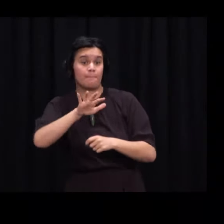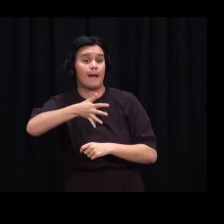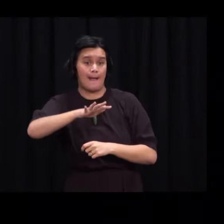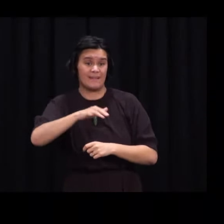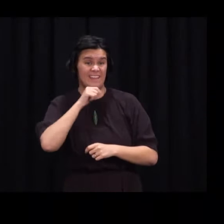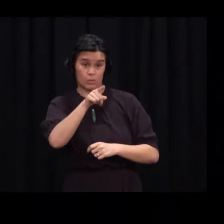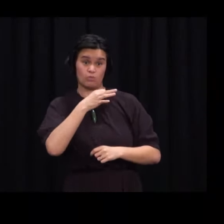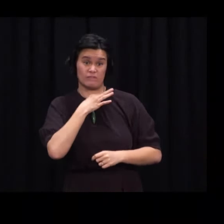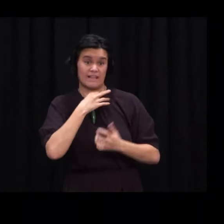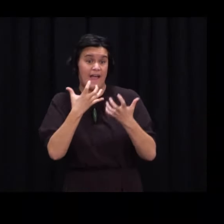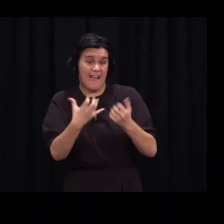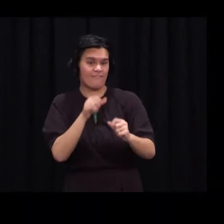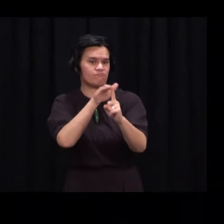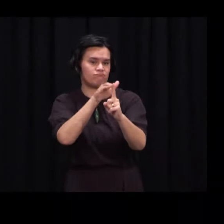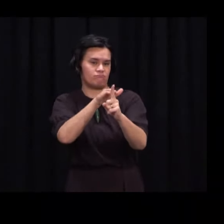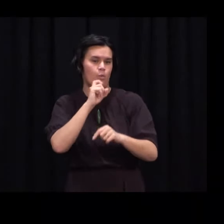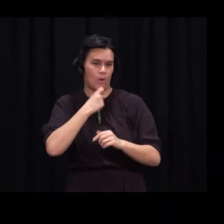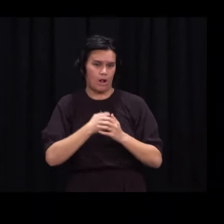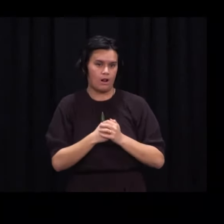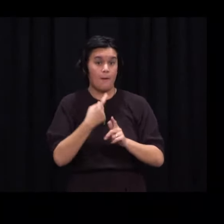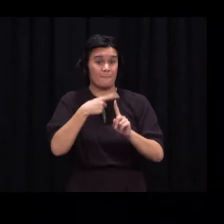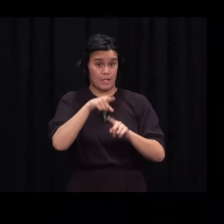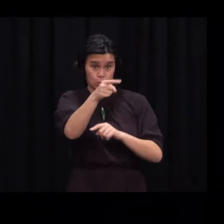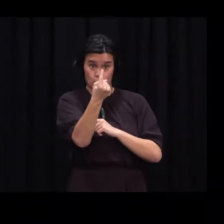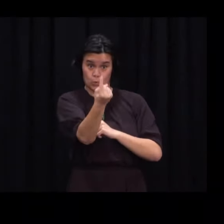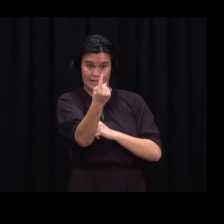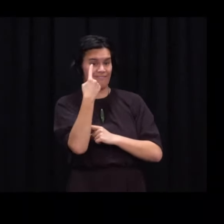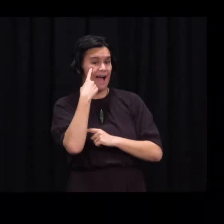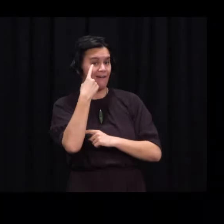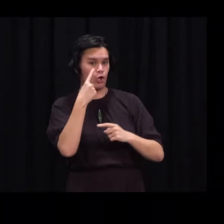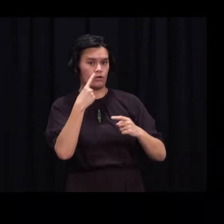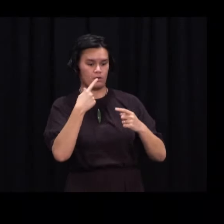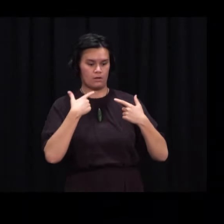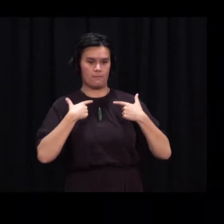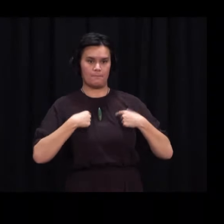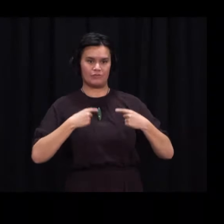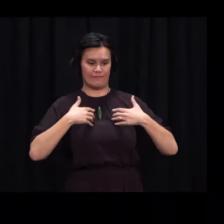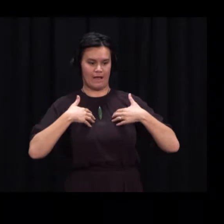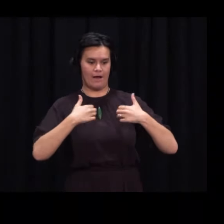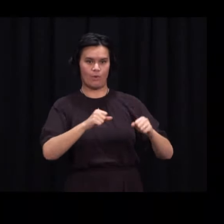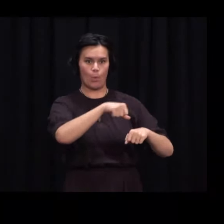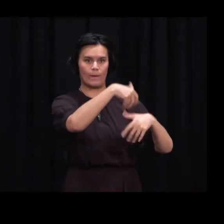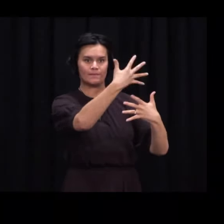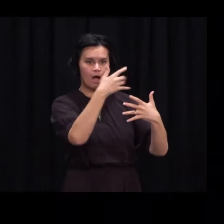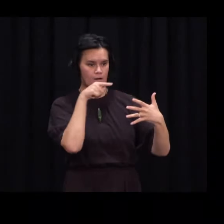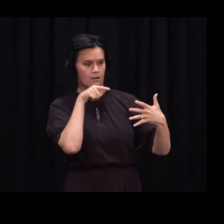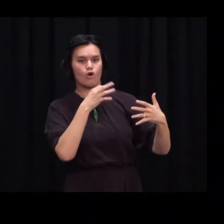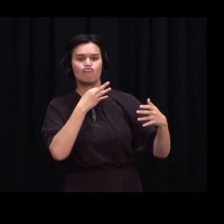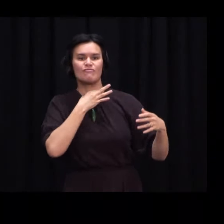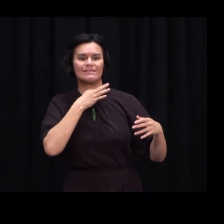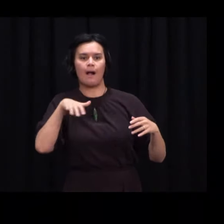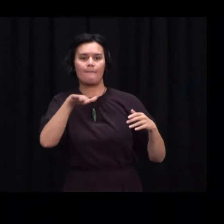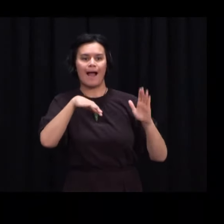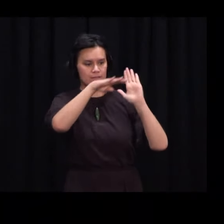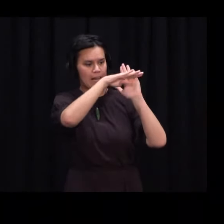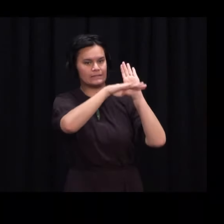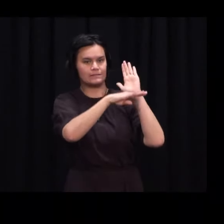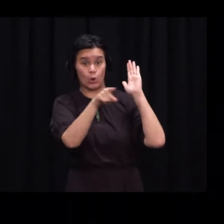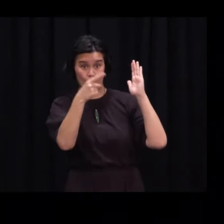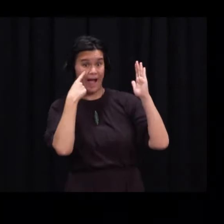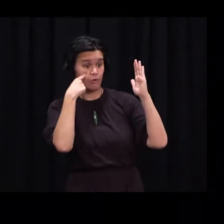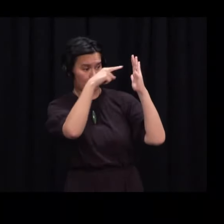is to monitor the Ministry's website for any emergent locations of interest. And if you have been at one of those, to follow the instructions. Testing